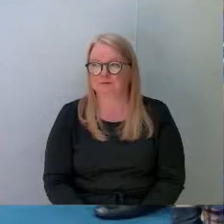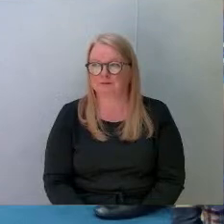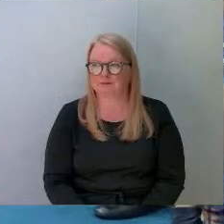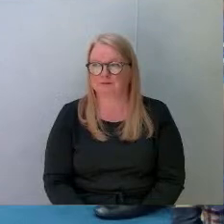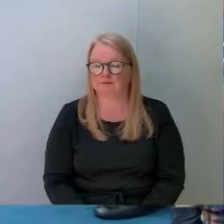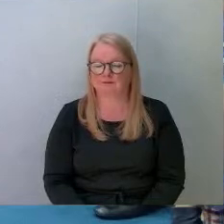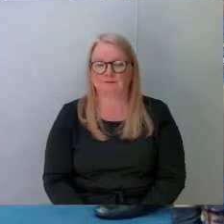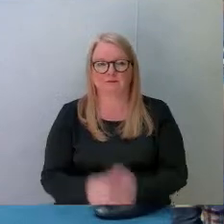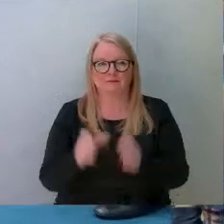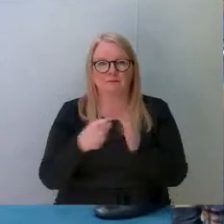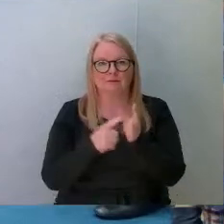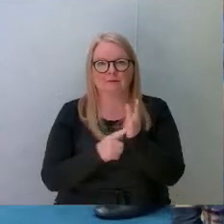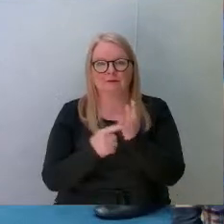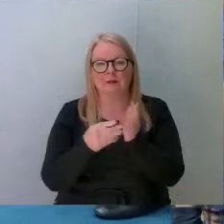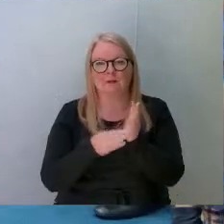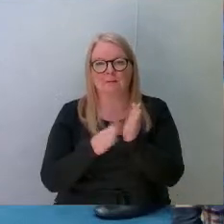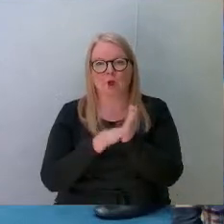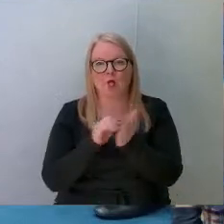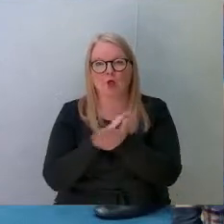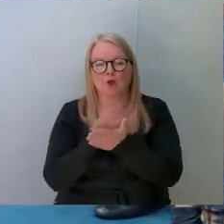Callan Mulholland.